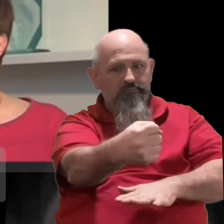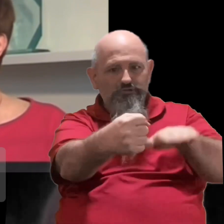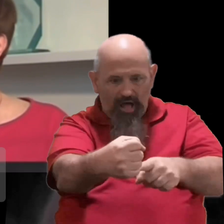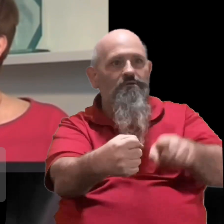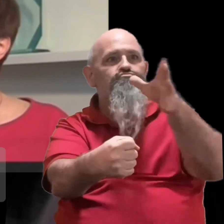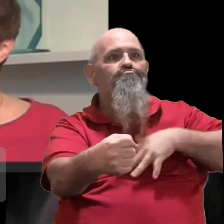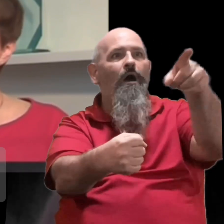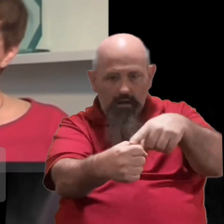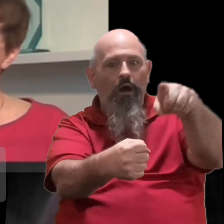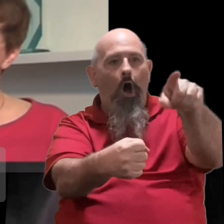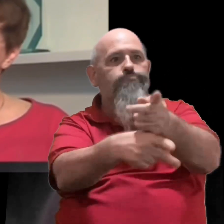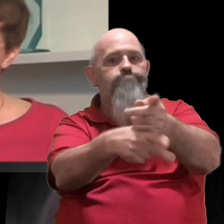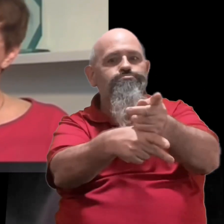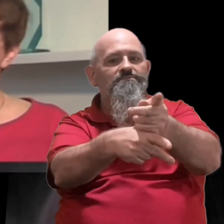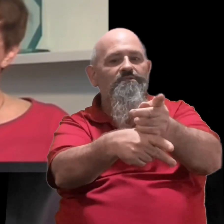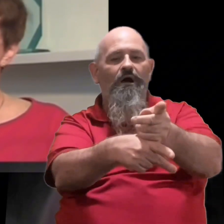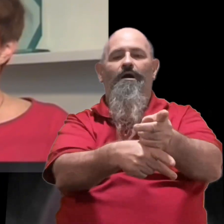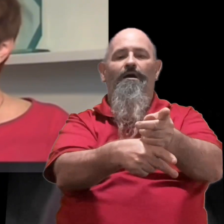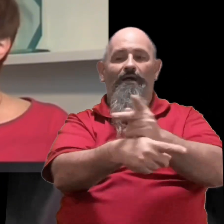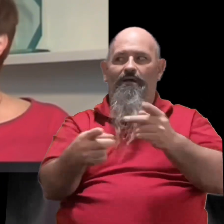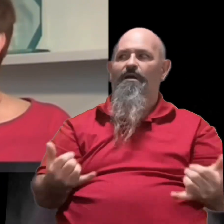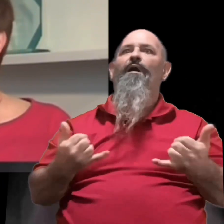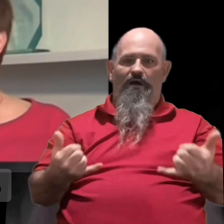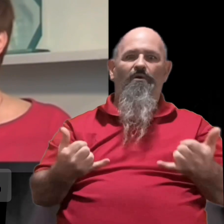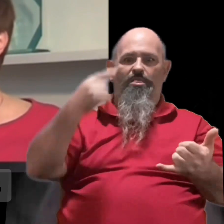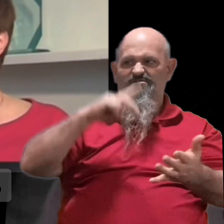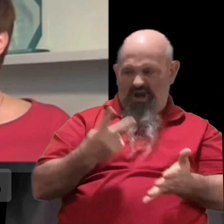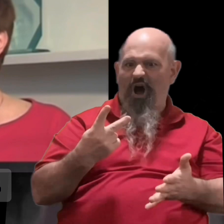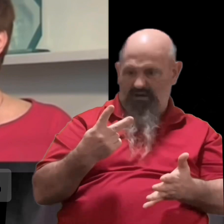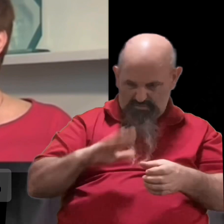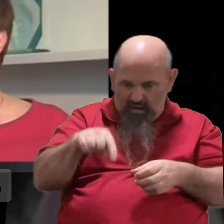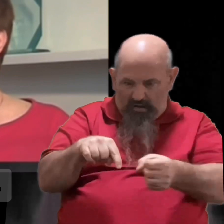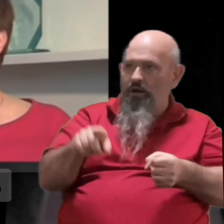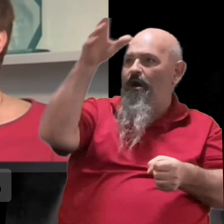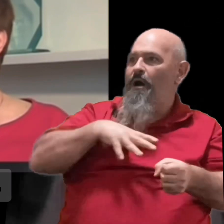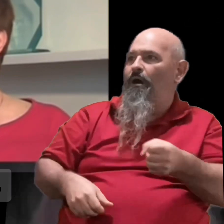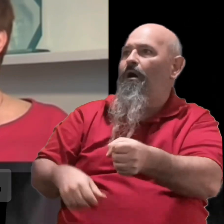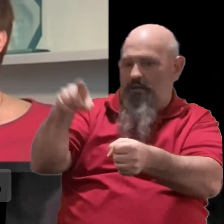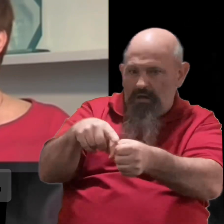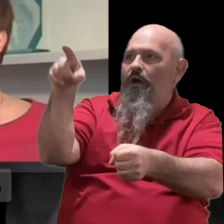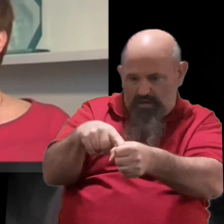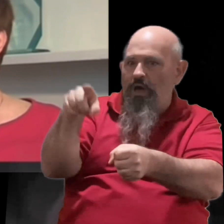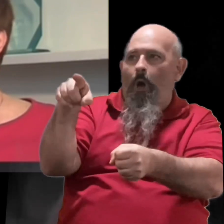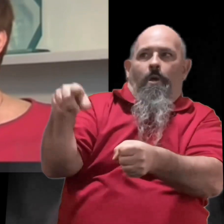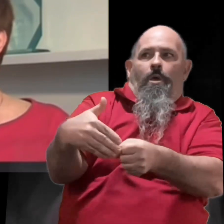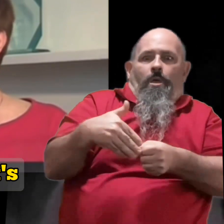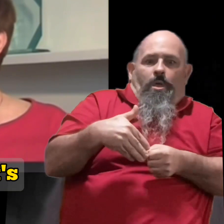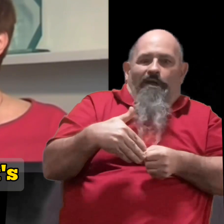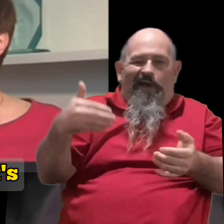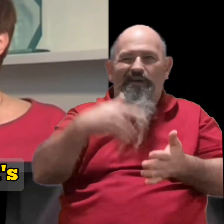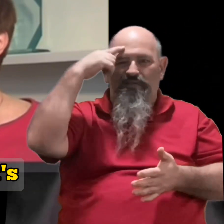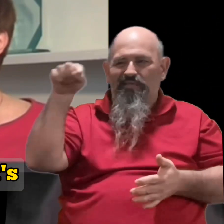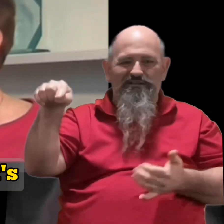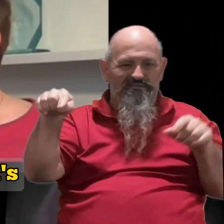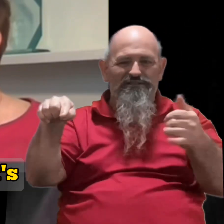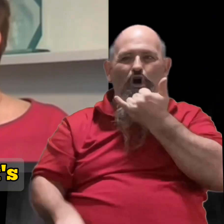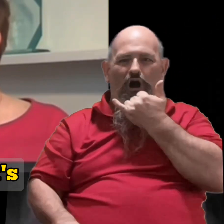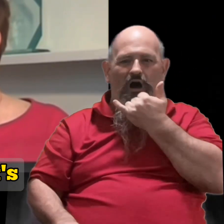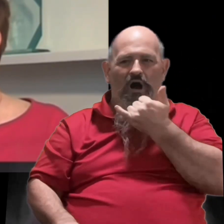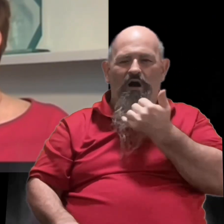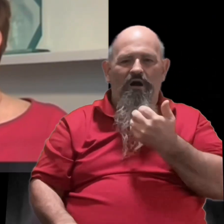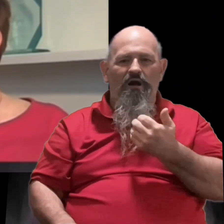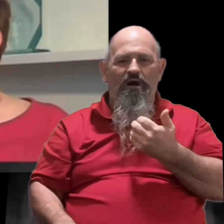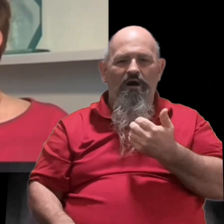their children in care of a woman. They do now think twice about leaving their child in care of a man. Again, I think that that's